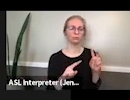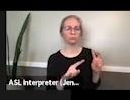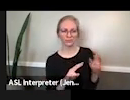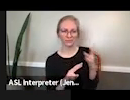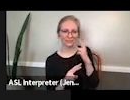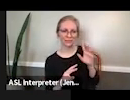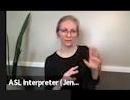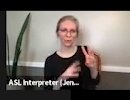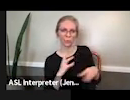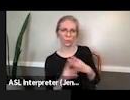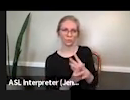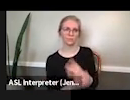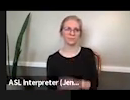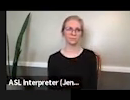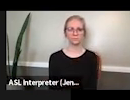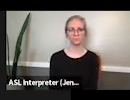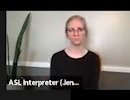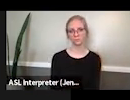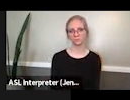world.